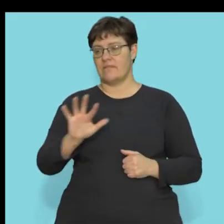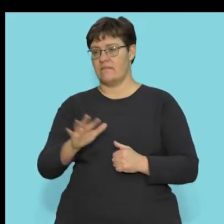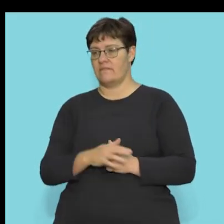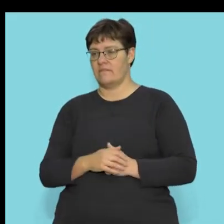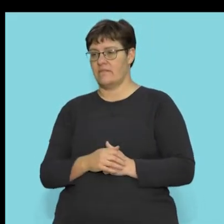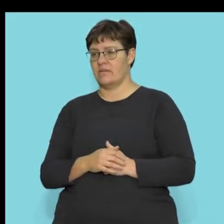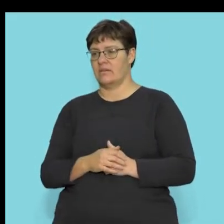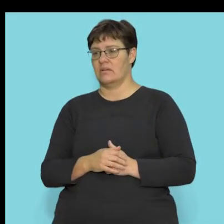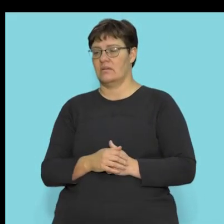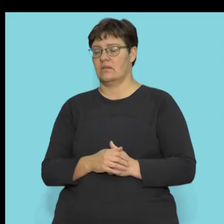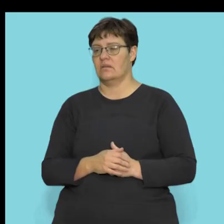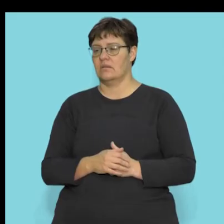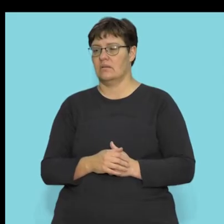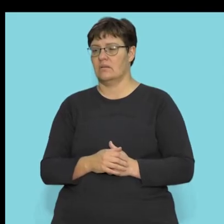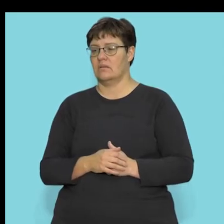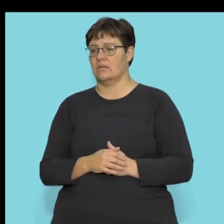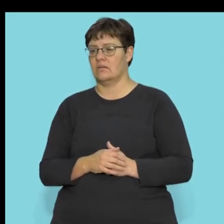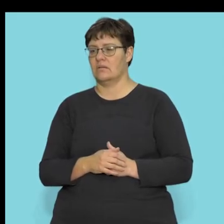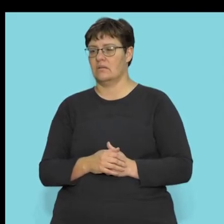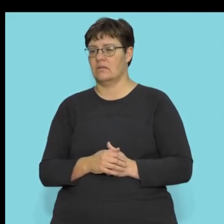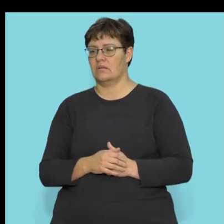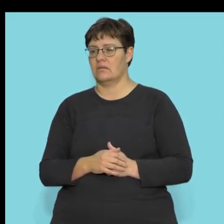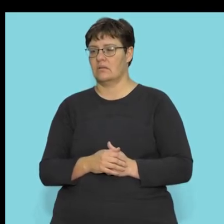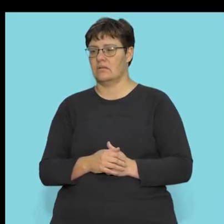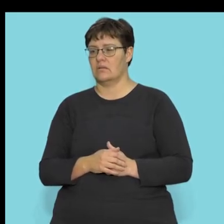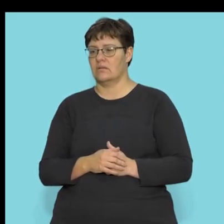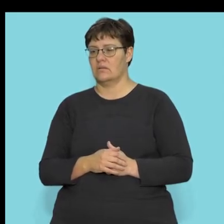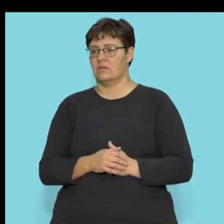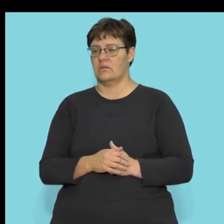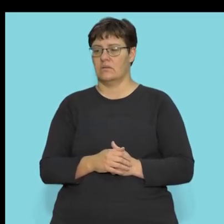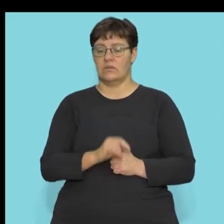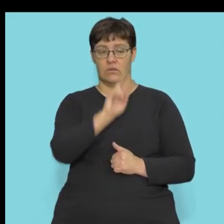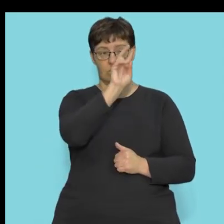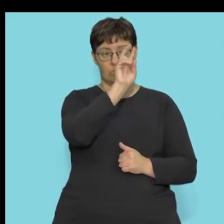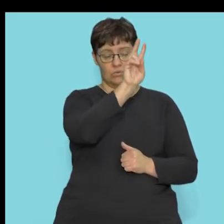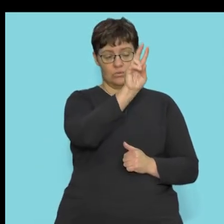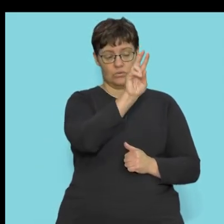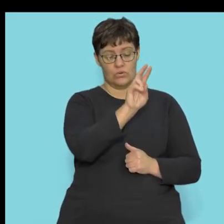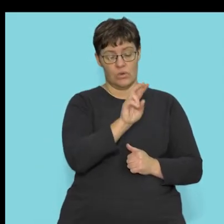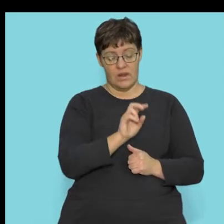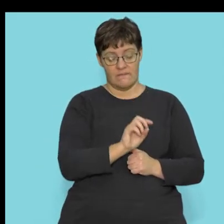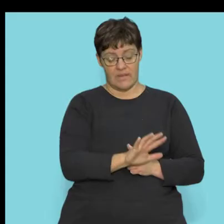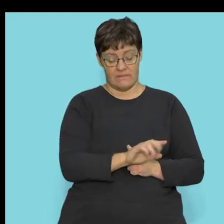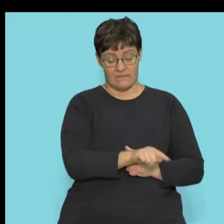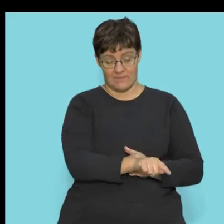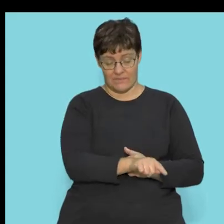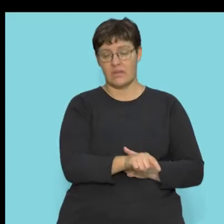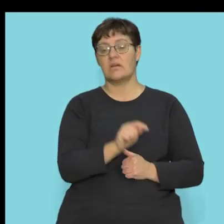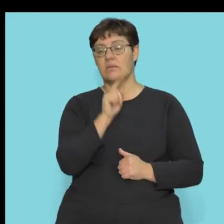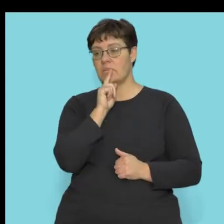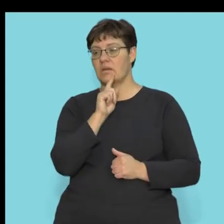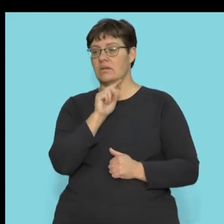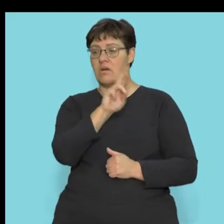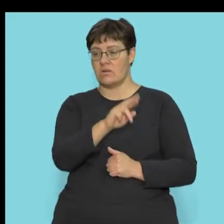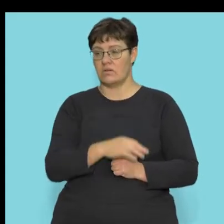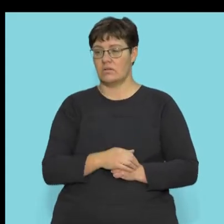So 2 and 5, guys, let me just go back one more slide. So it's 2 and 5, which were, as I mentioned, your reactants. So it's